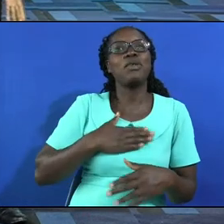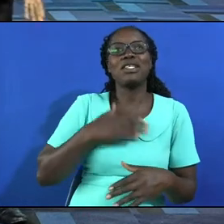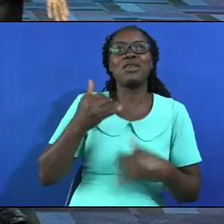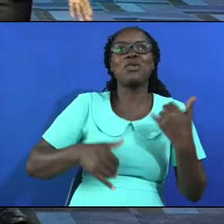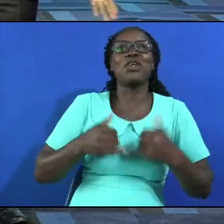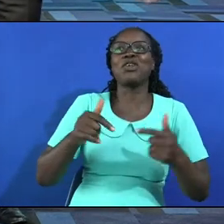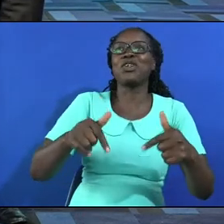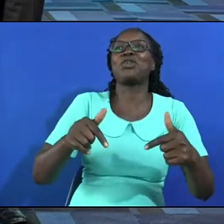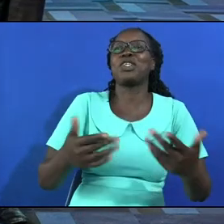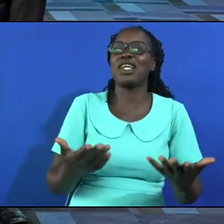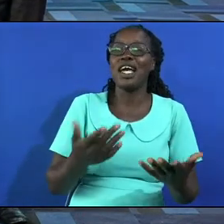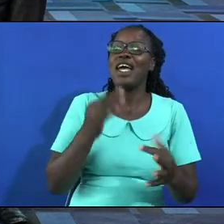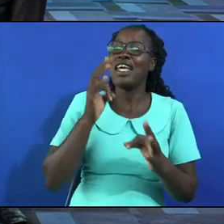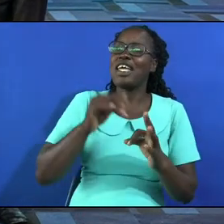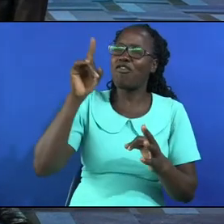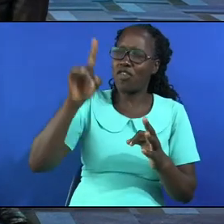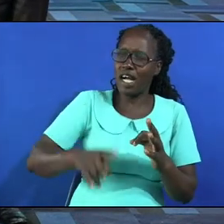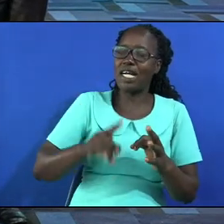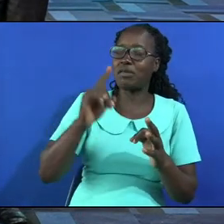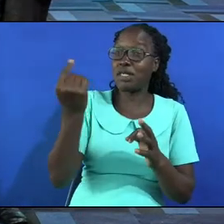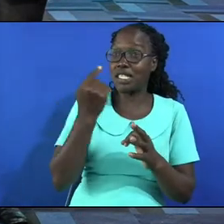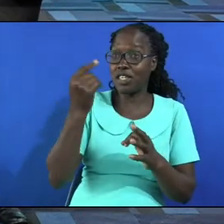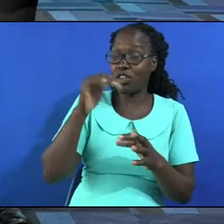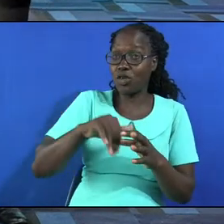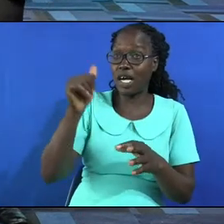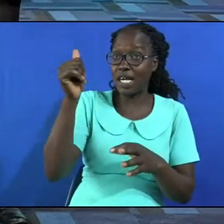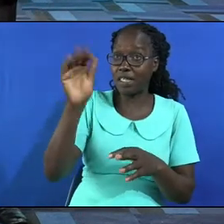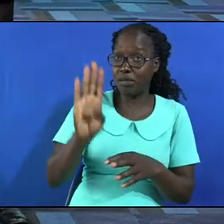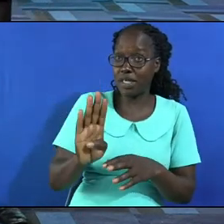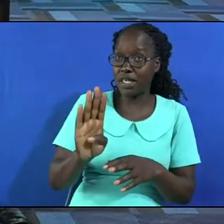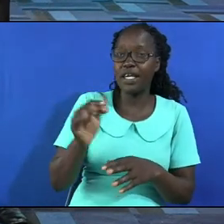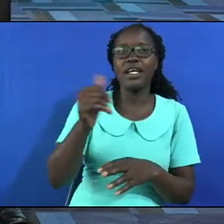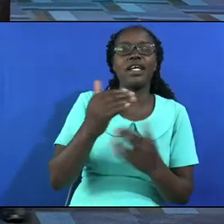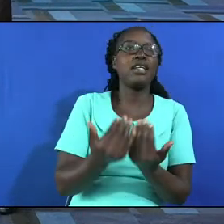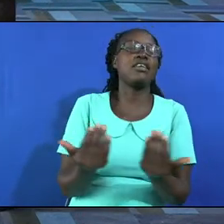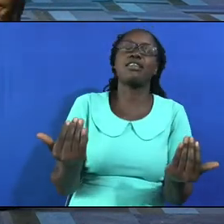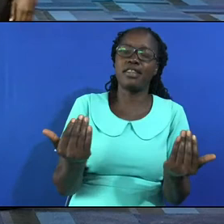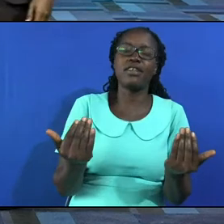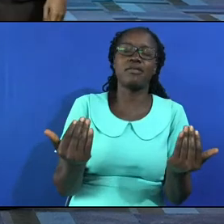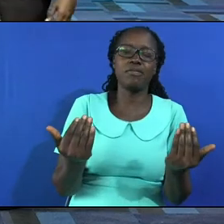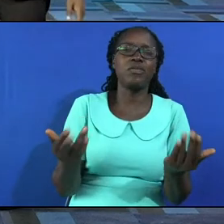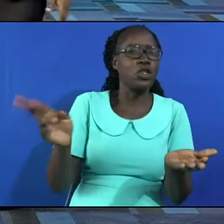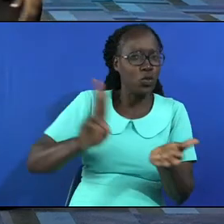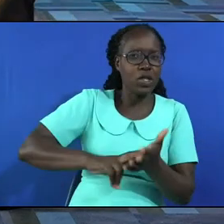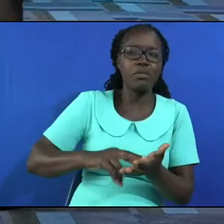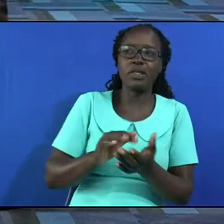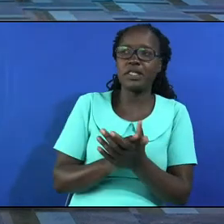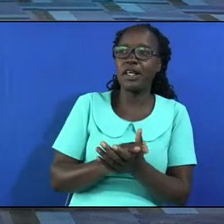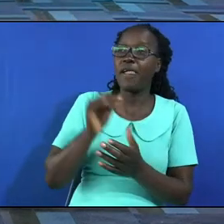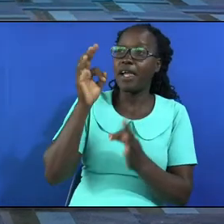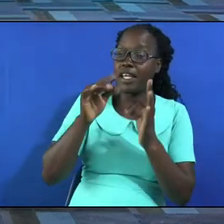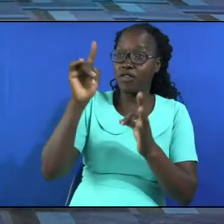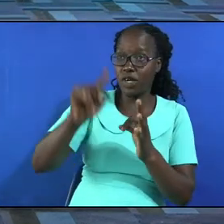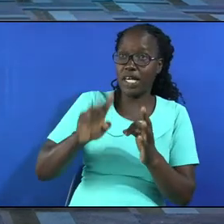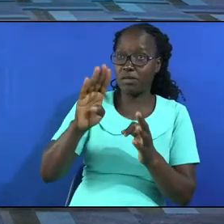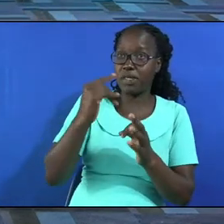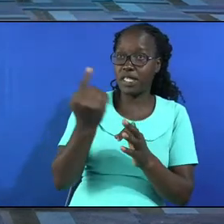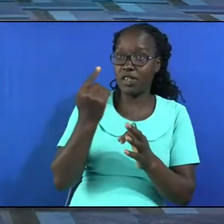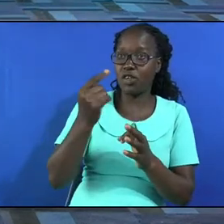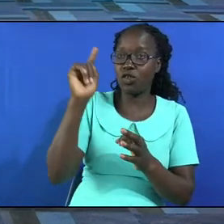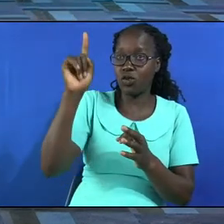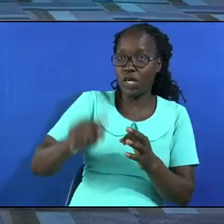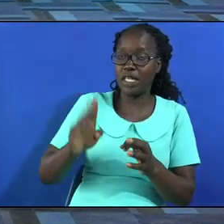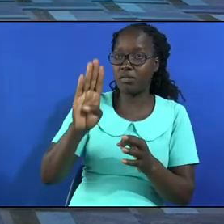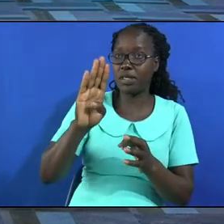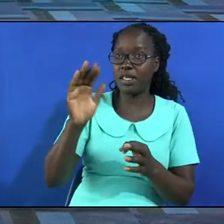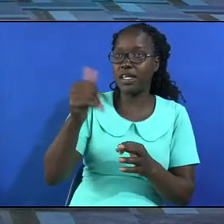Are we together? If you can't be single, you can't be what? Anything. Let's repeat again. If you can't be single, you